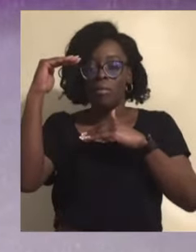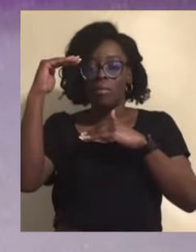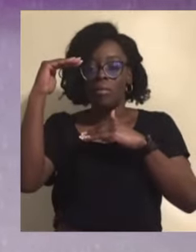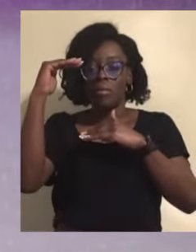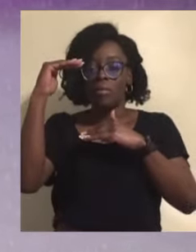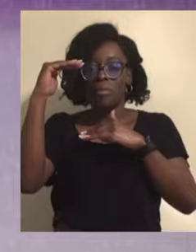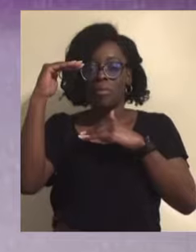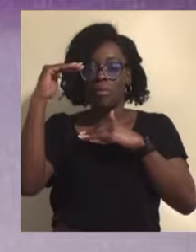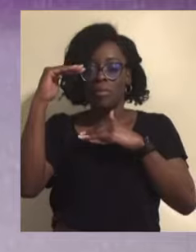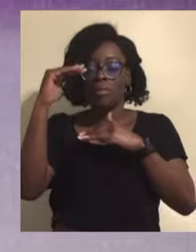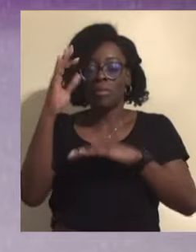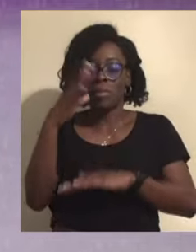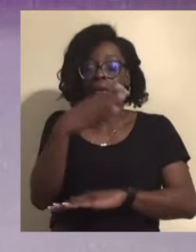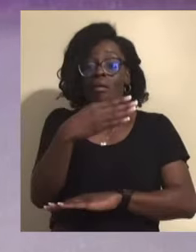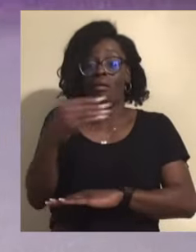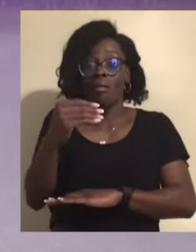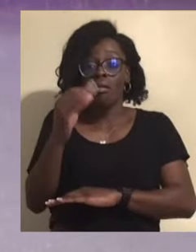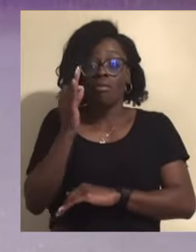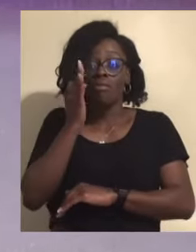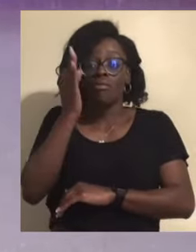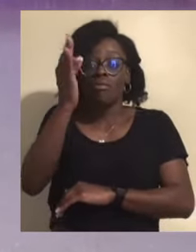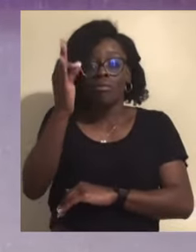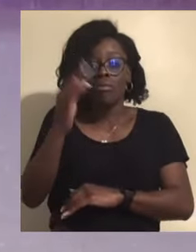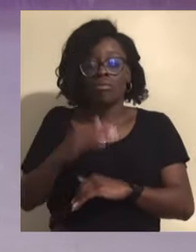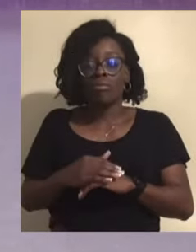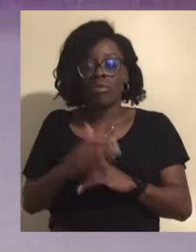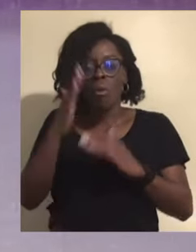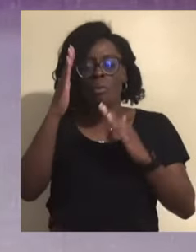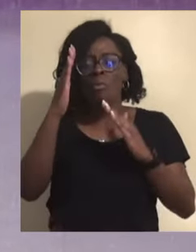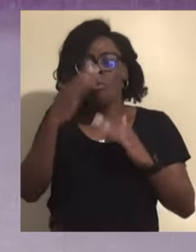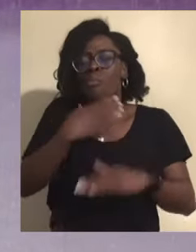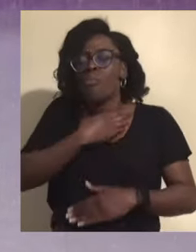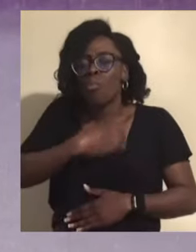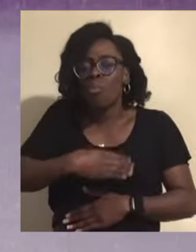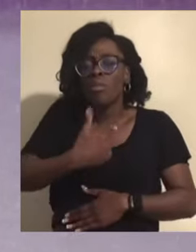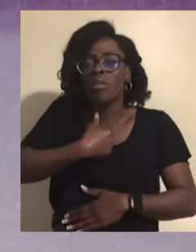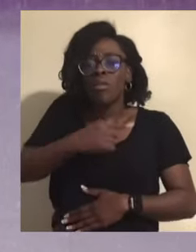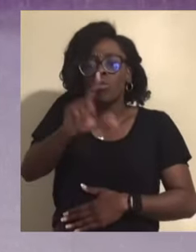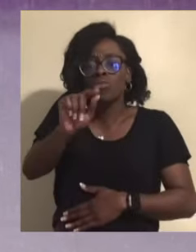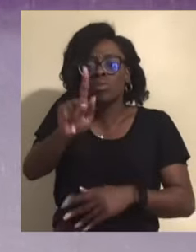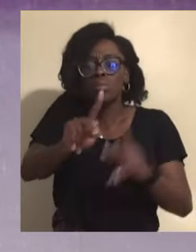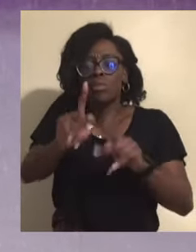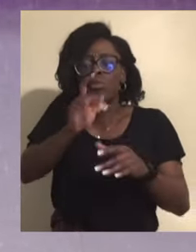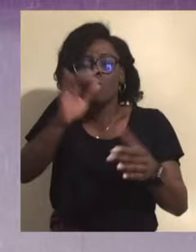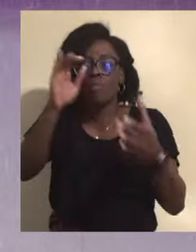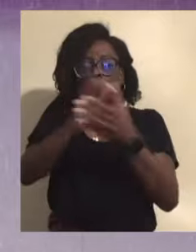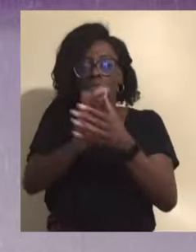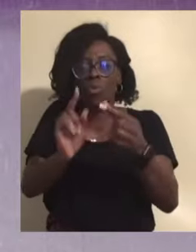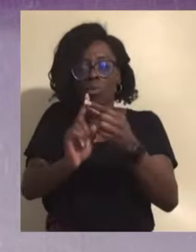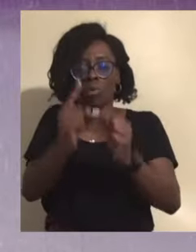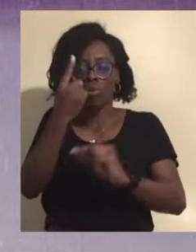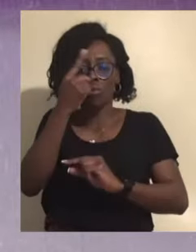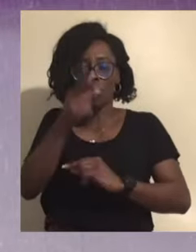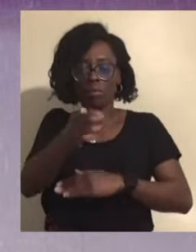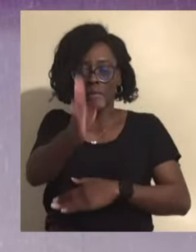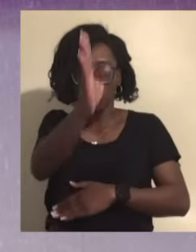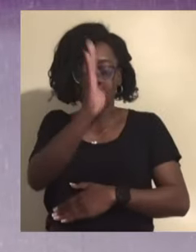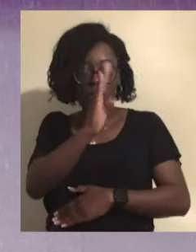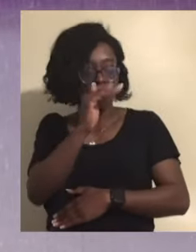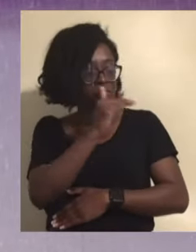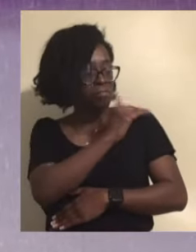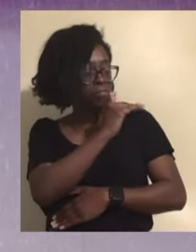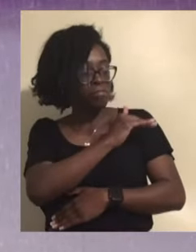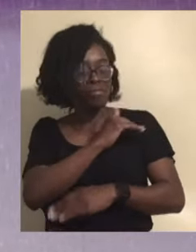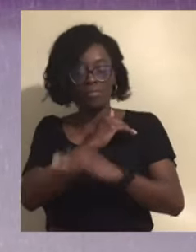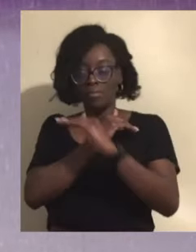20 folk who could believe the word of the Lord this morning. Tap your neighbor and say, God's got plans for